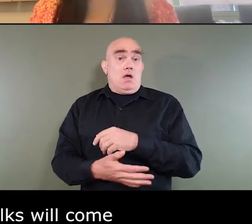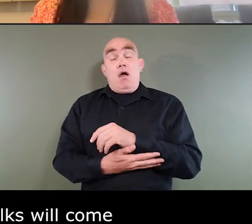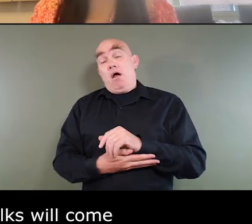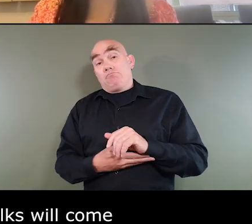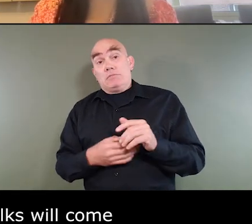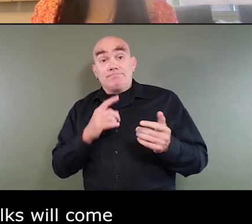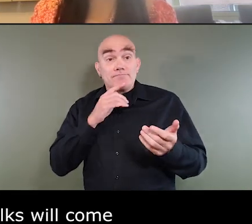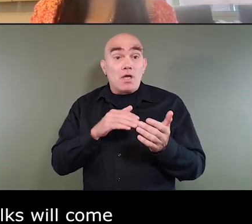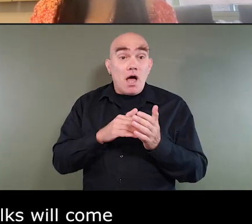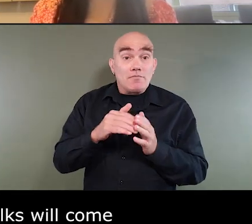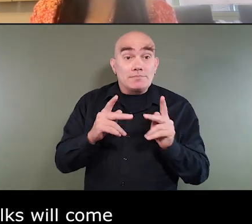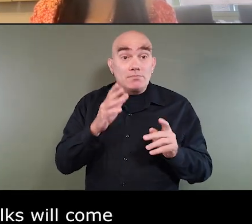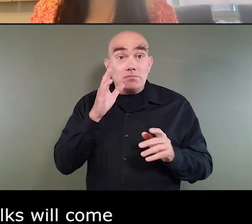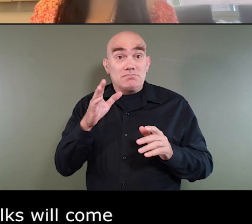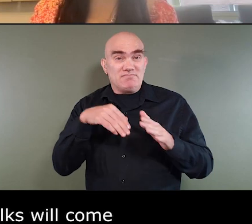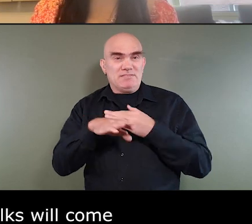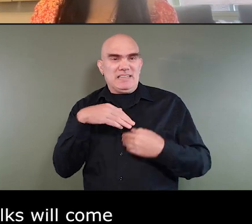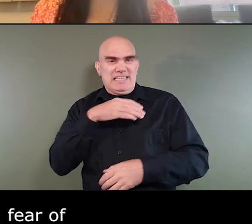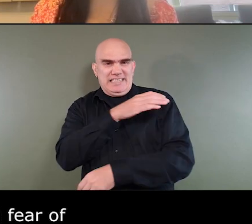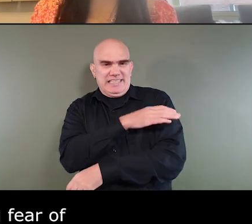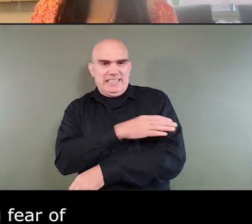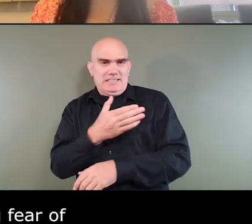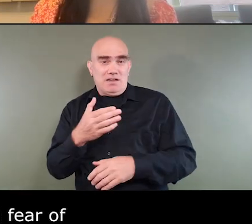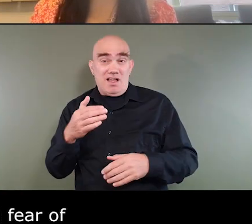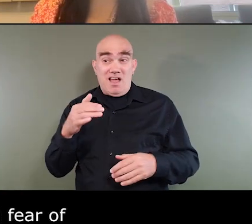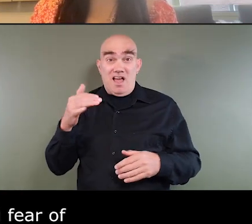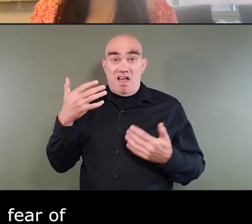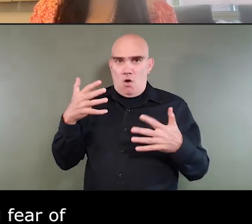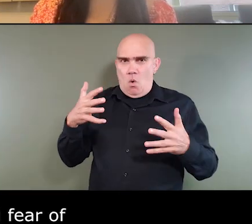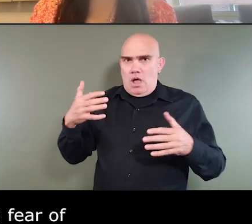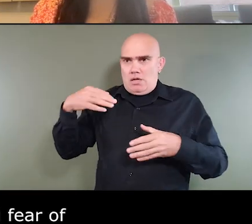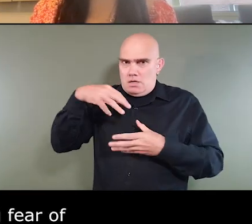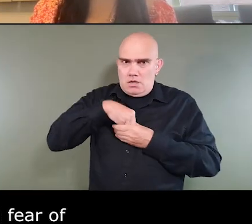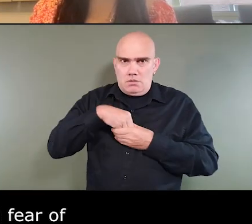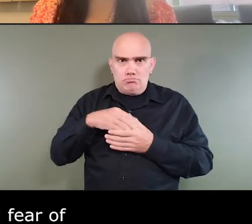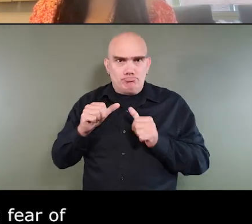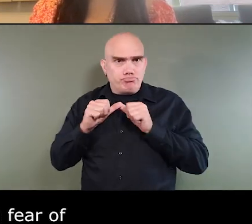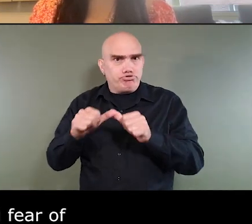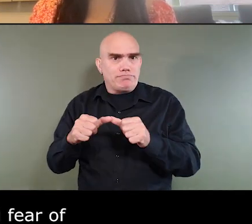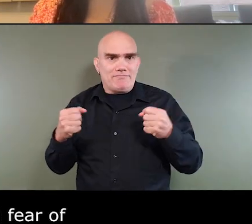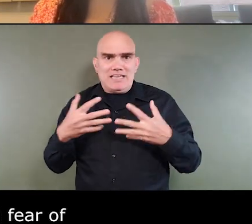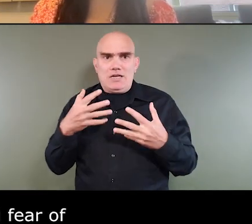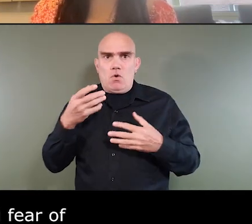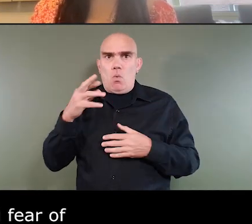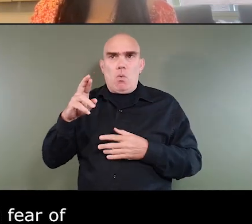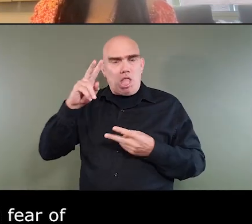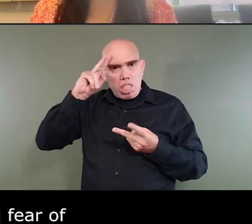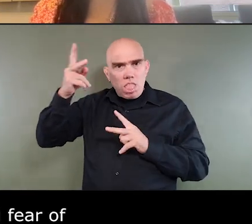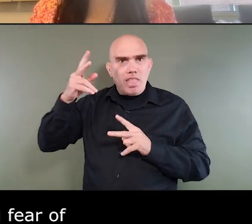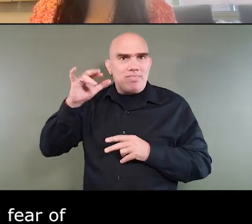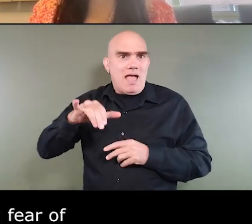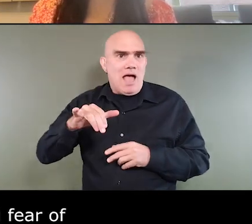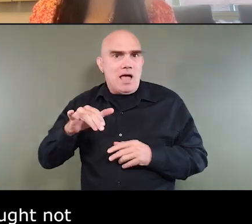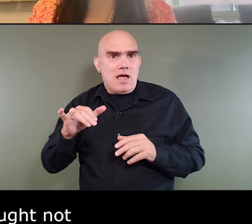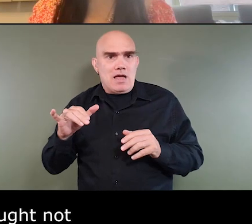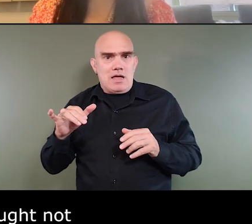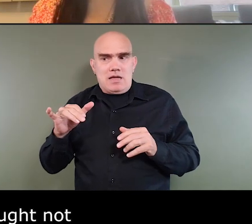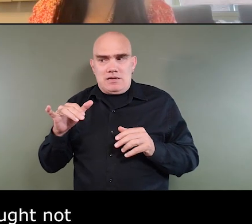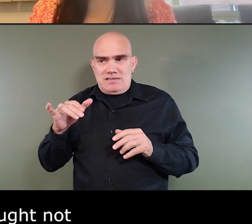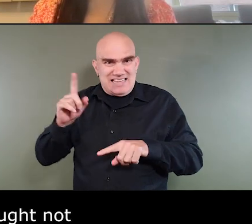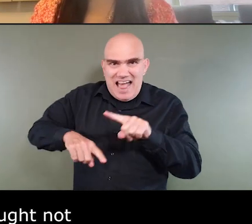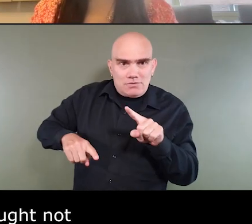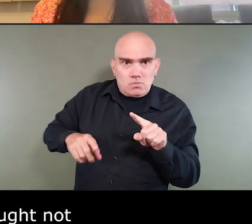often folks will come to my clinics, again, with a longstanding fear of exercise, or the misconception that